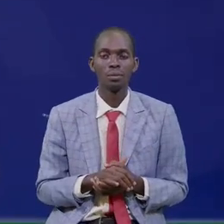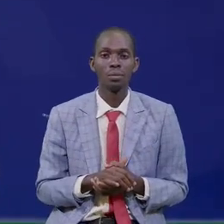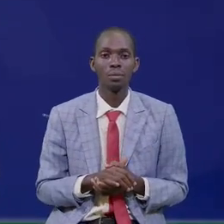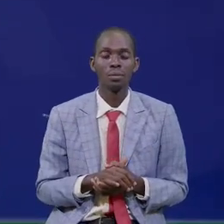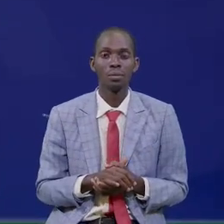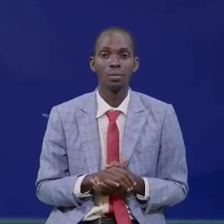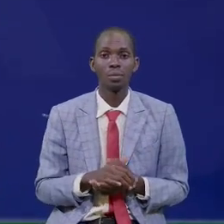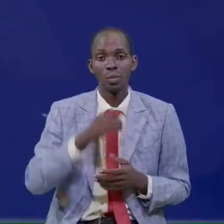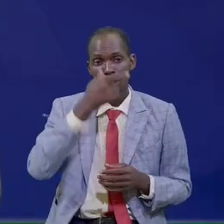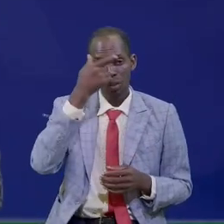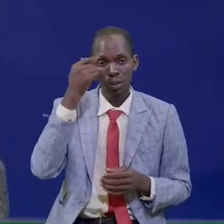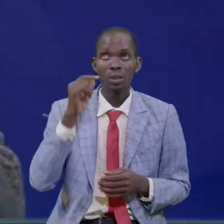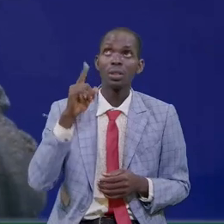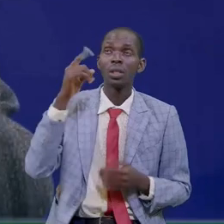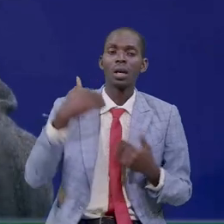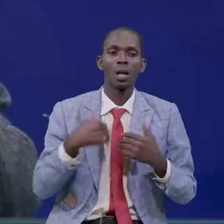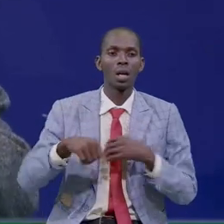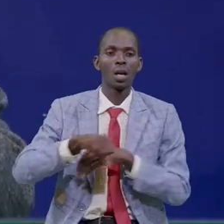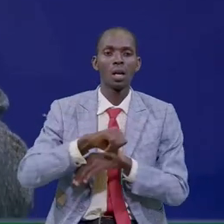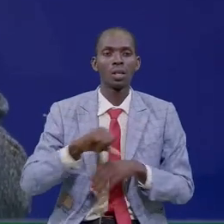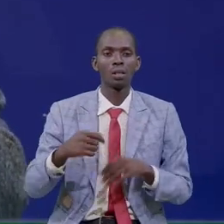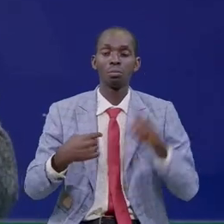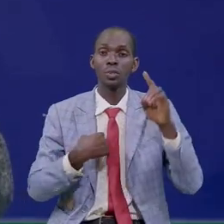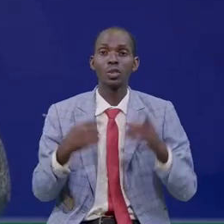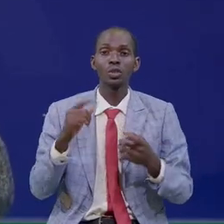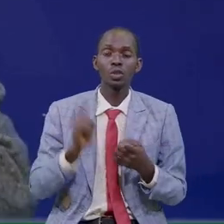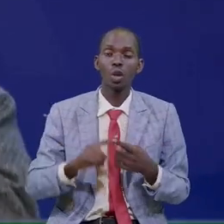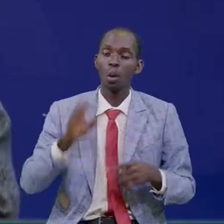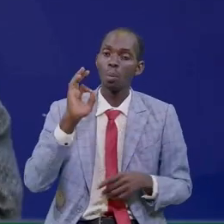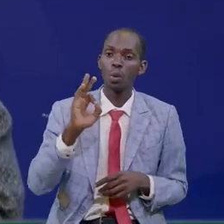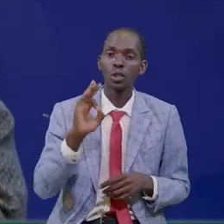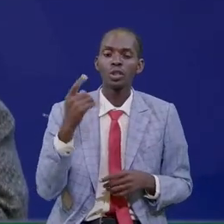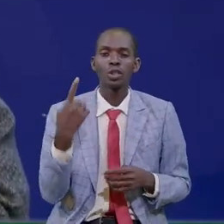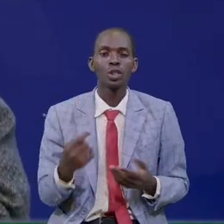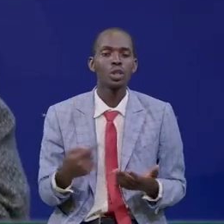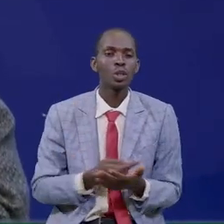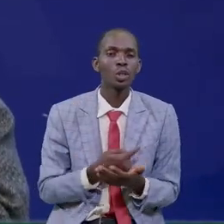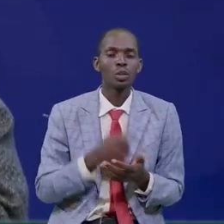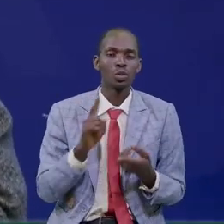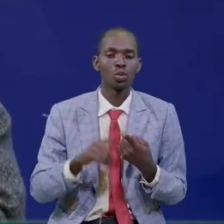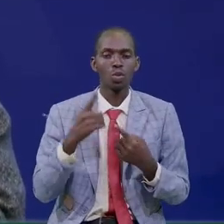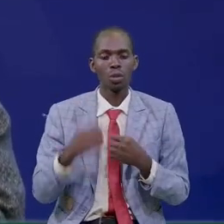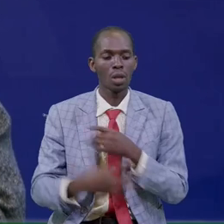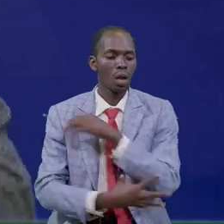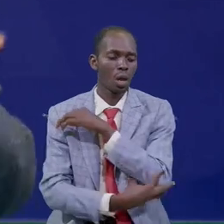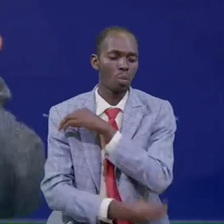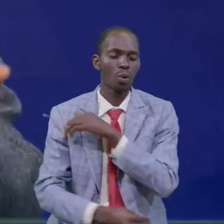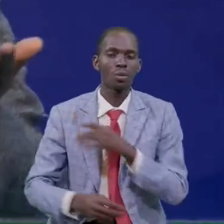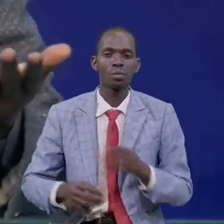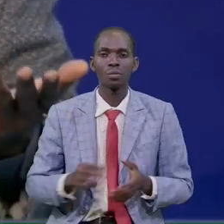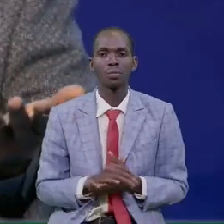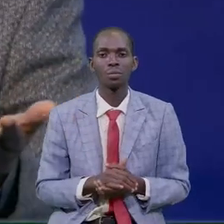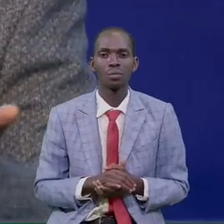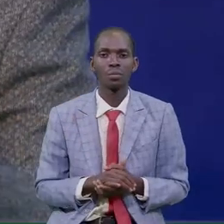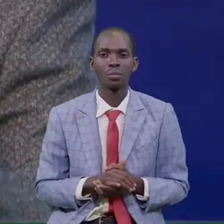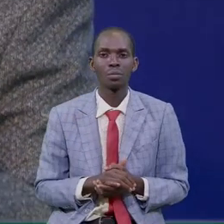he has anointed me to preach the gospel to the poor. Parce qu'il m'a oint pour annoncer une bonne